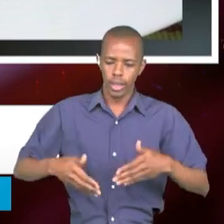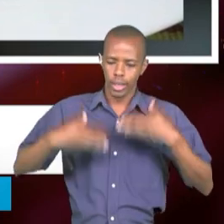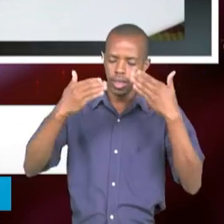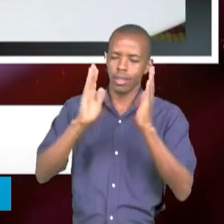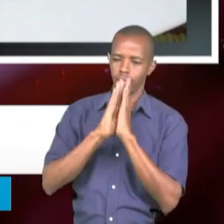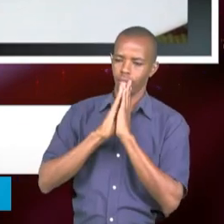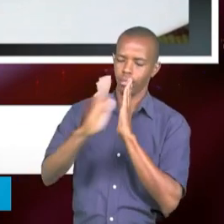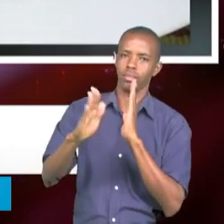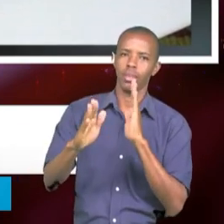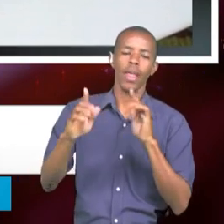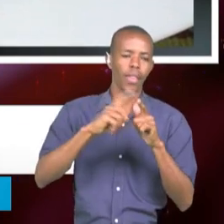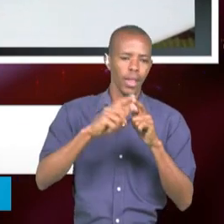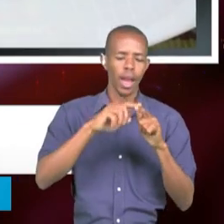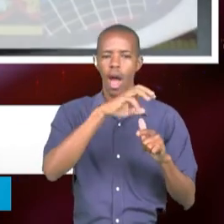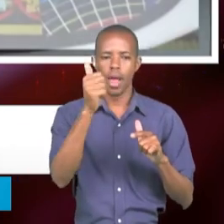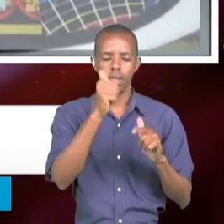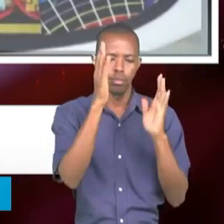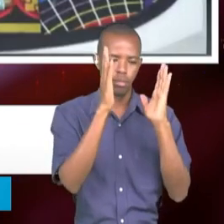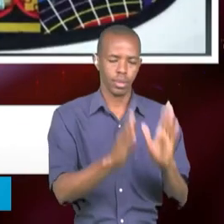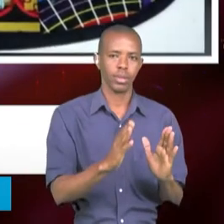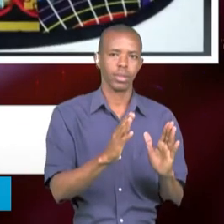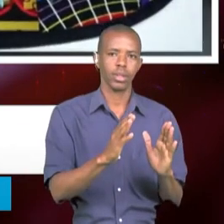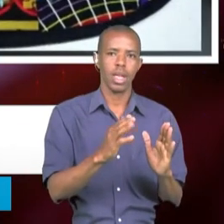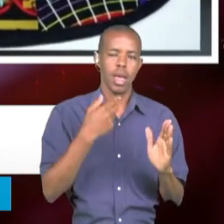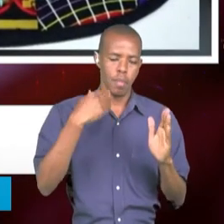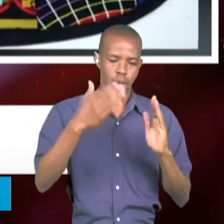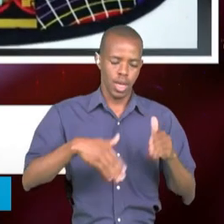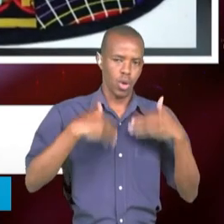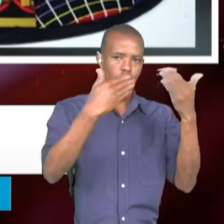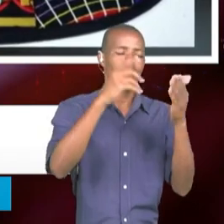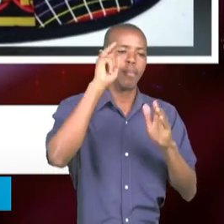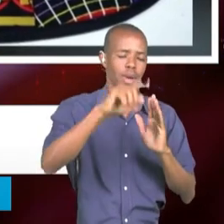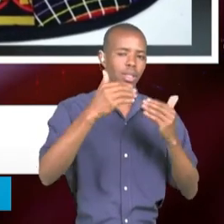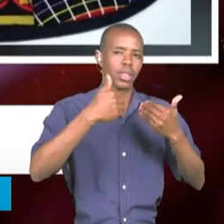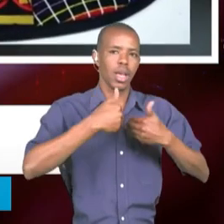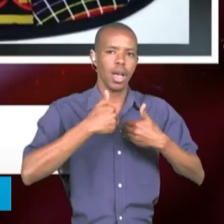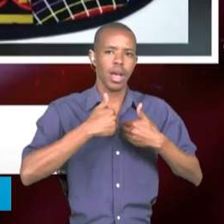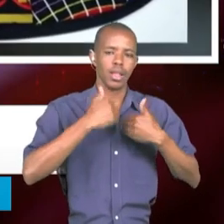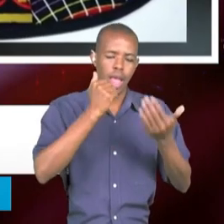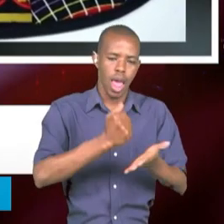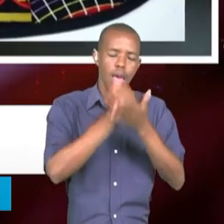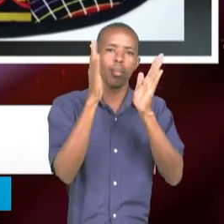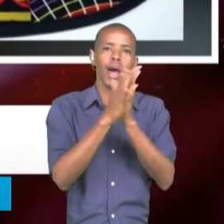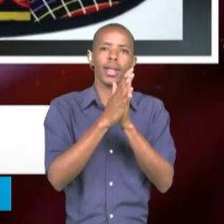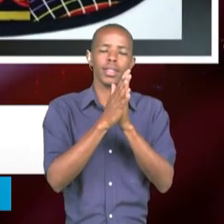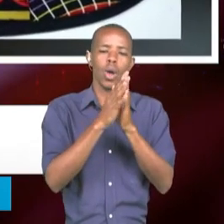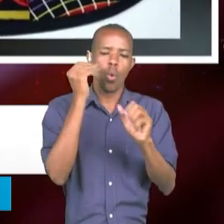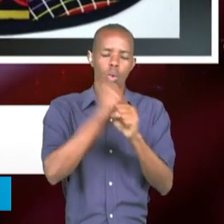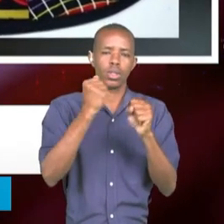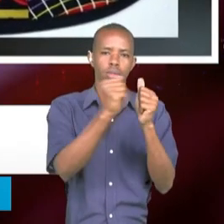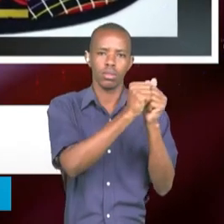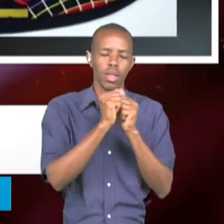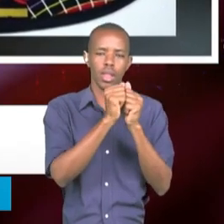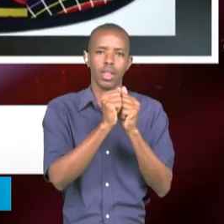and now deliver the rest. Uh-huh, and for me to deliver, it has come with the help and cooperation of